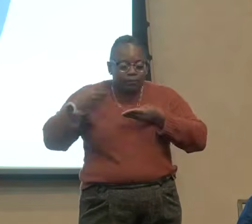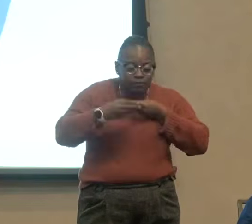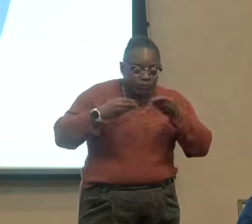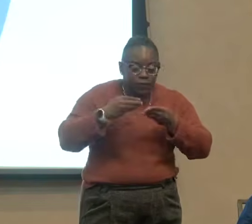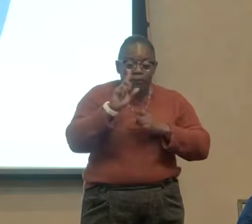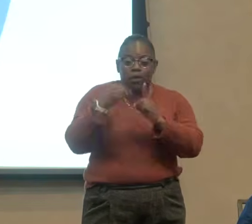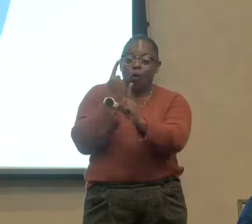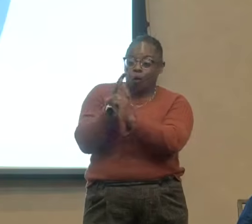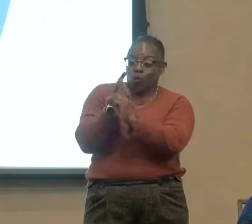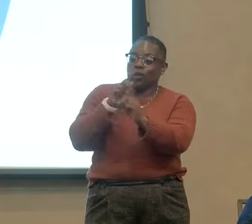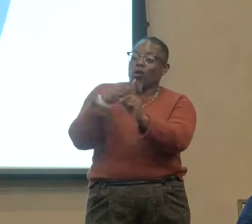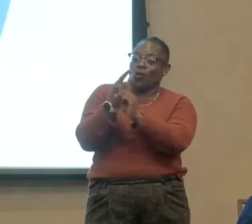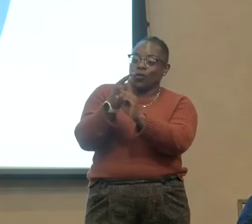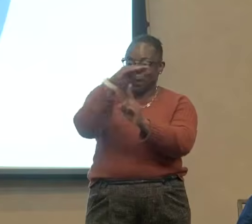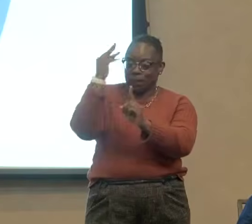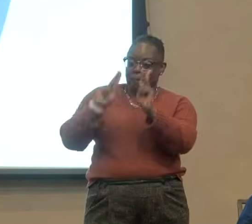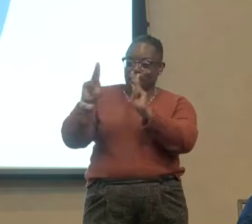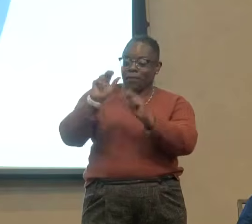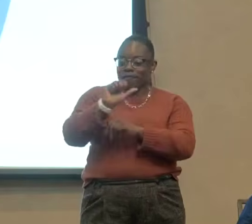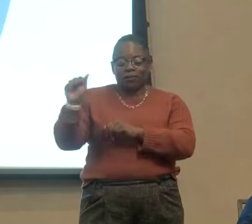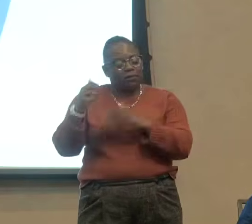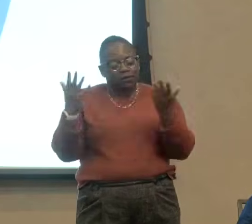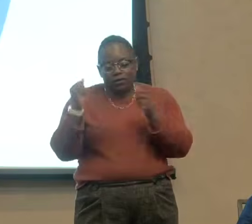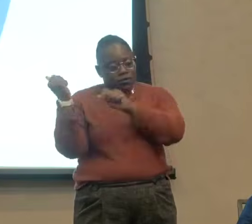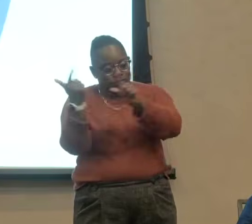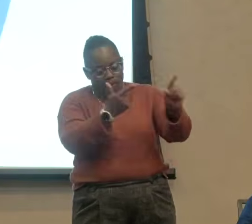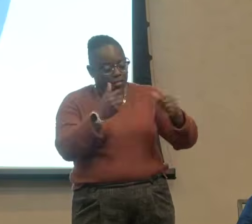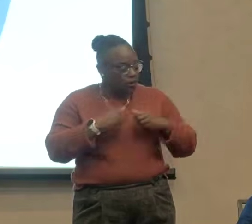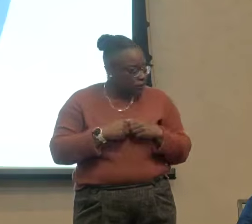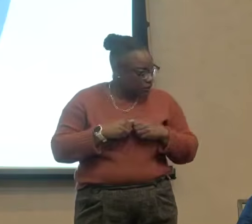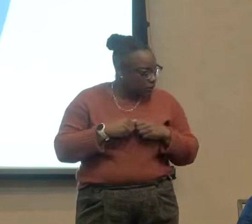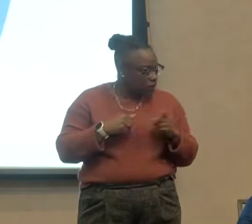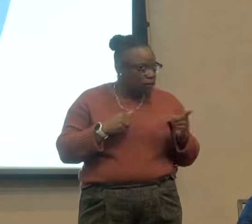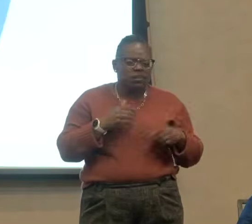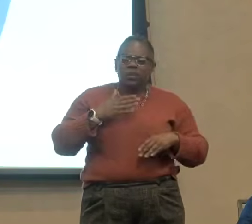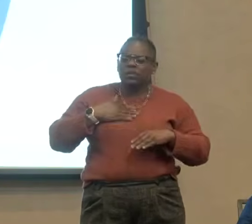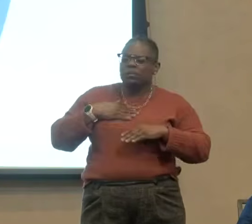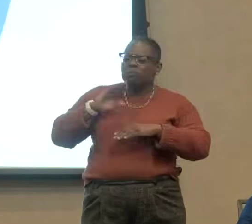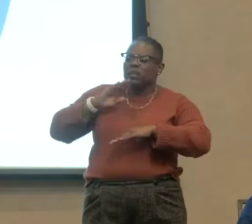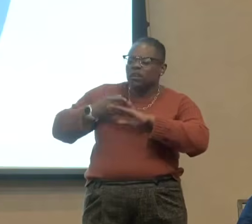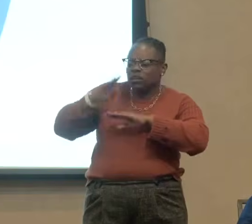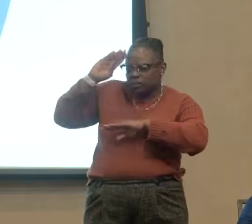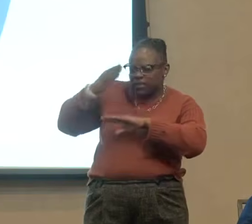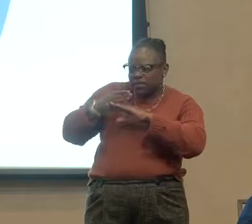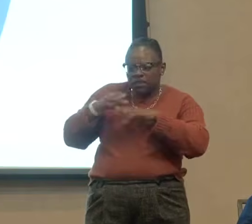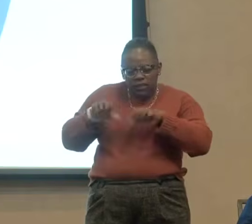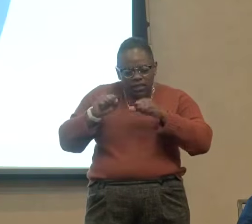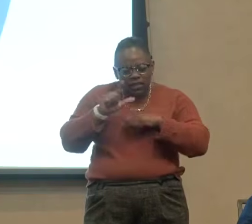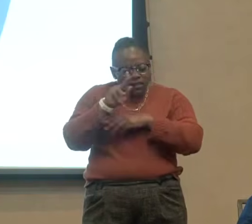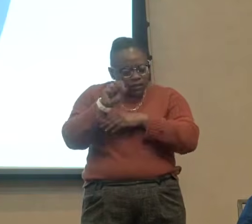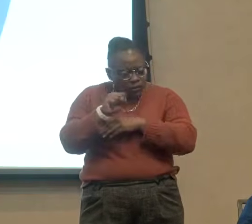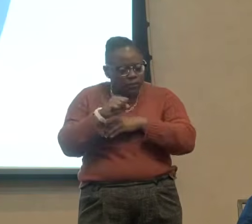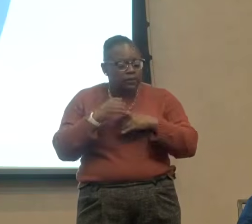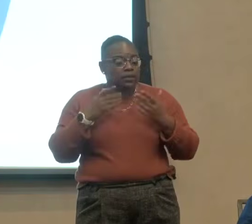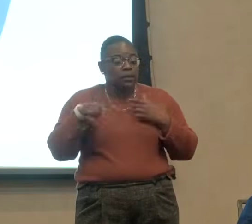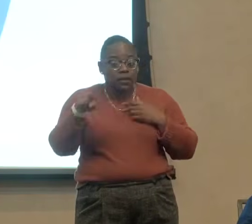African Americans, it's everybody. What are the chances that my daughter or son will get lupus versus other autoimmune? If you